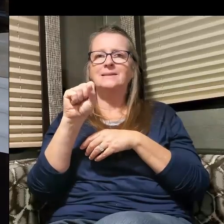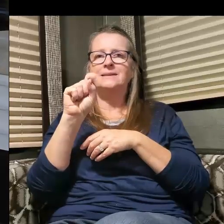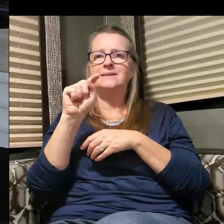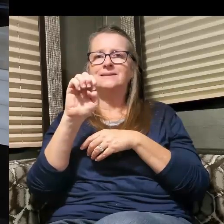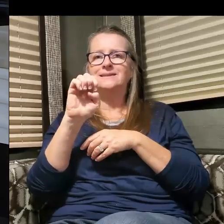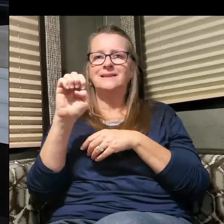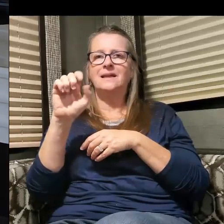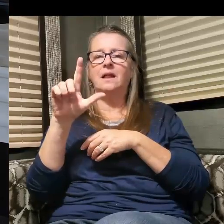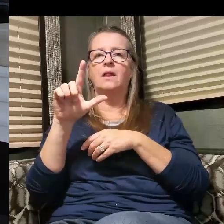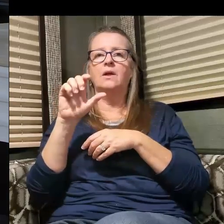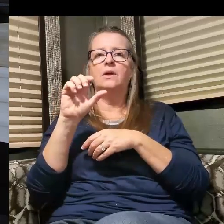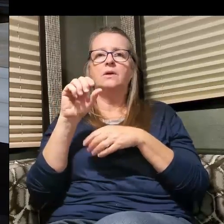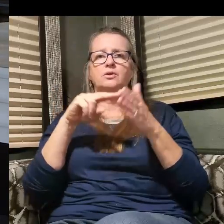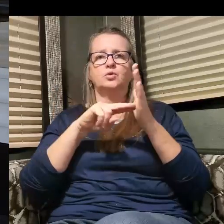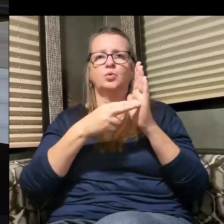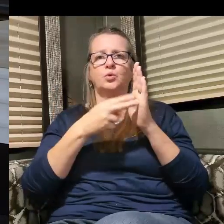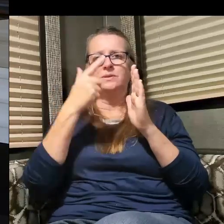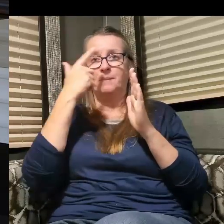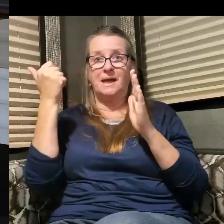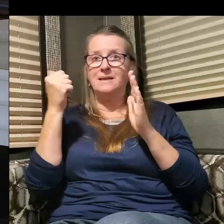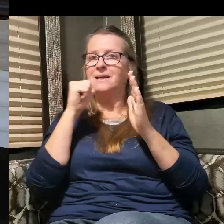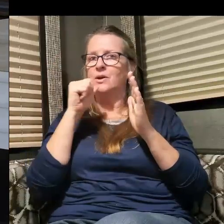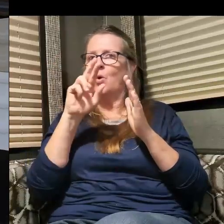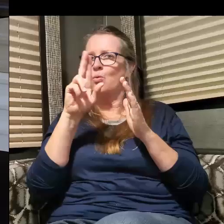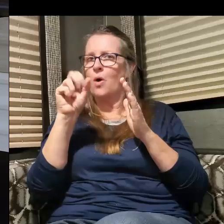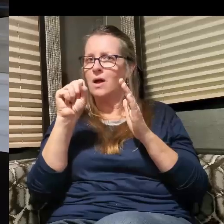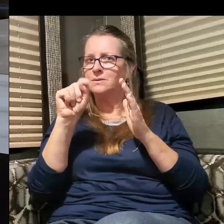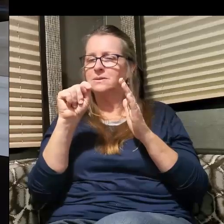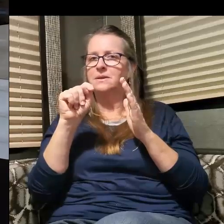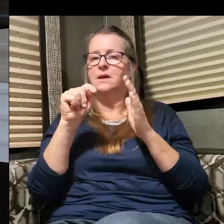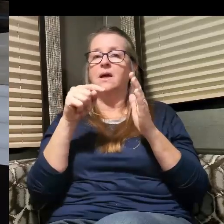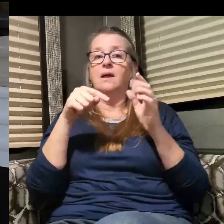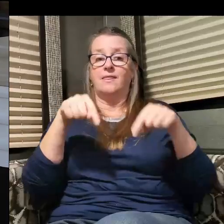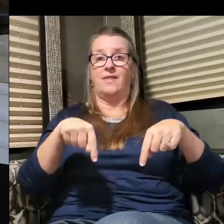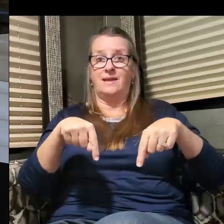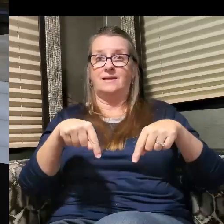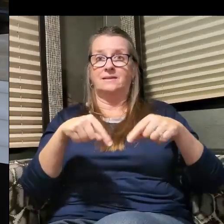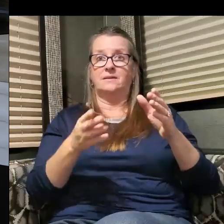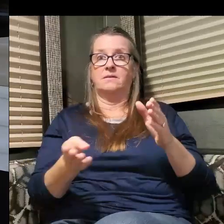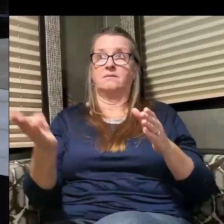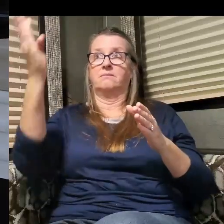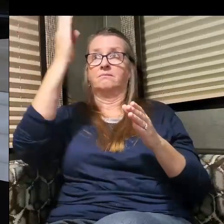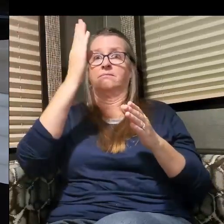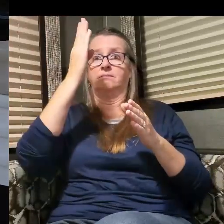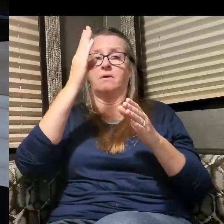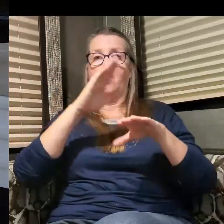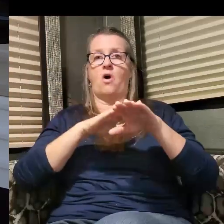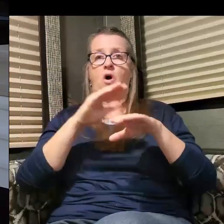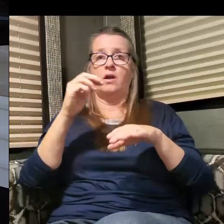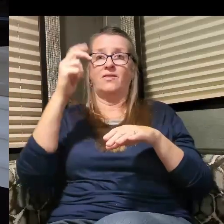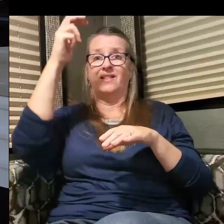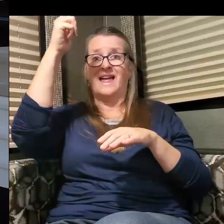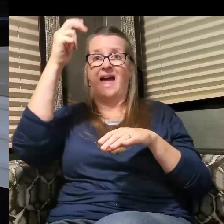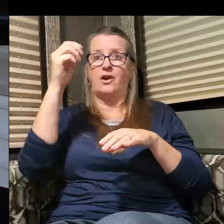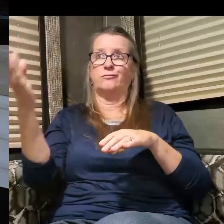Why? Because they don't rust. This thing sits on the back of our ladder when we're not using it, and I don't need